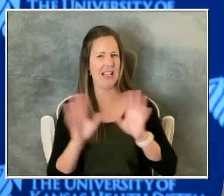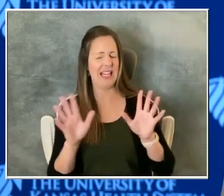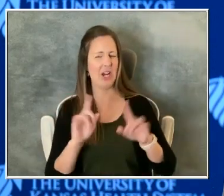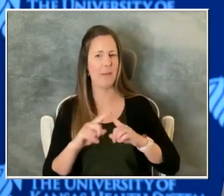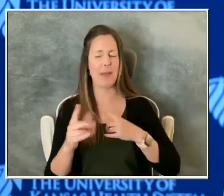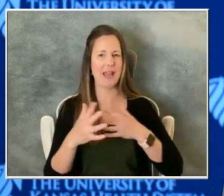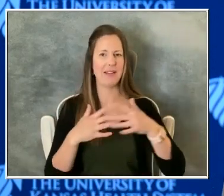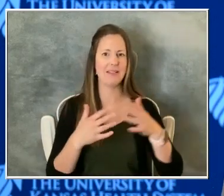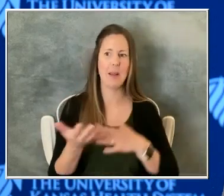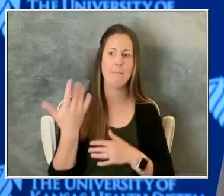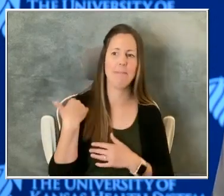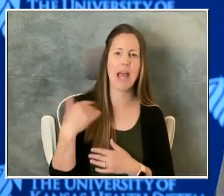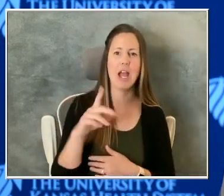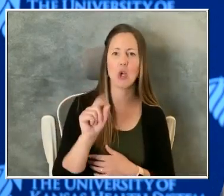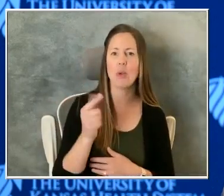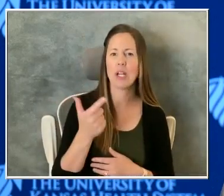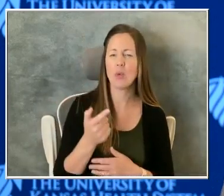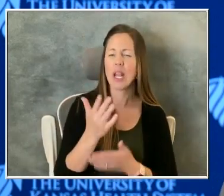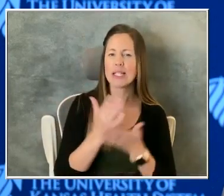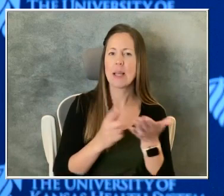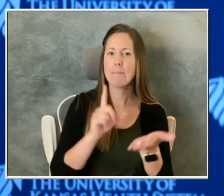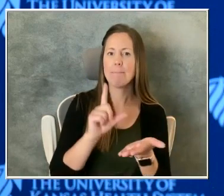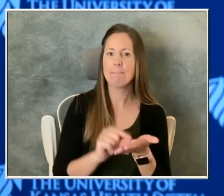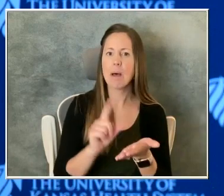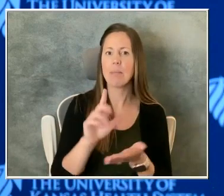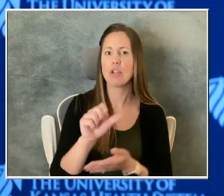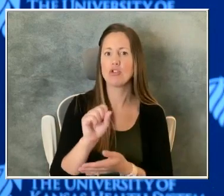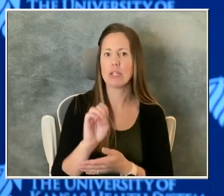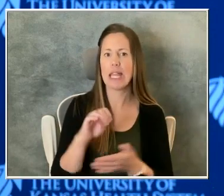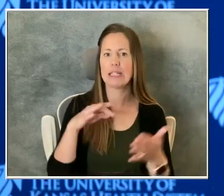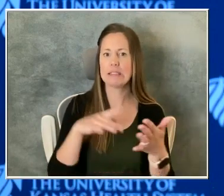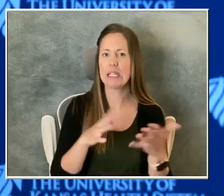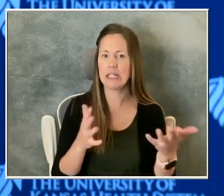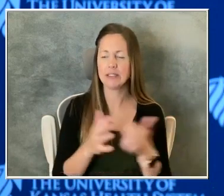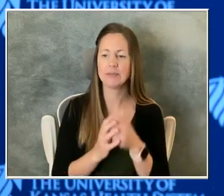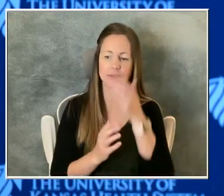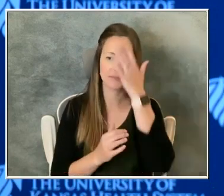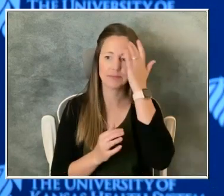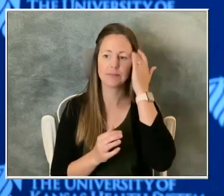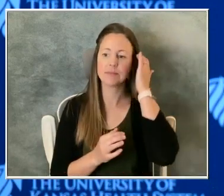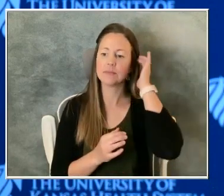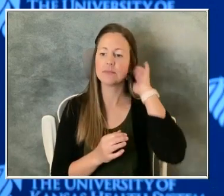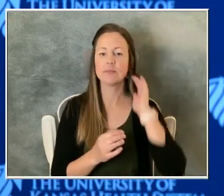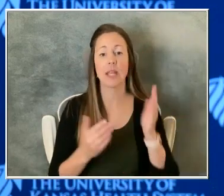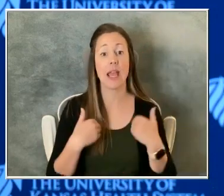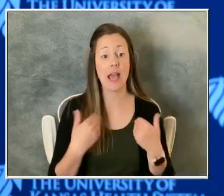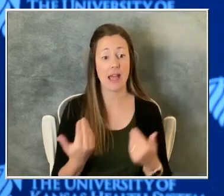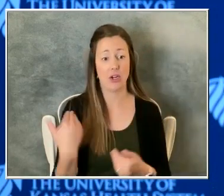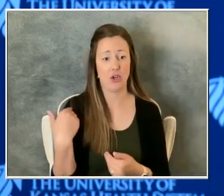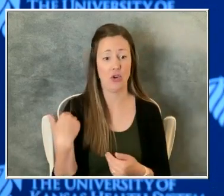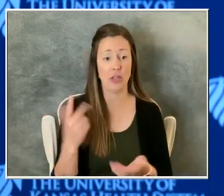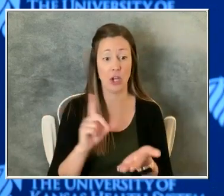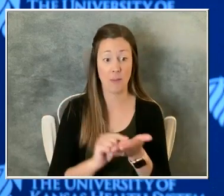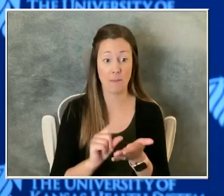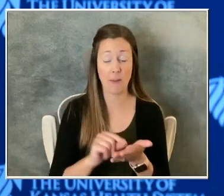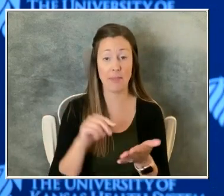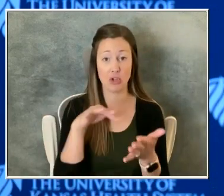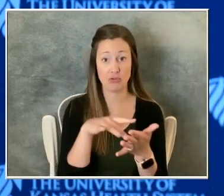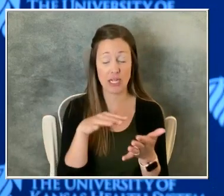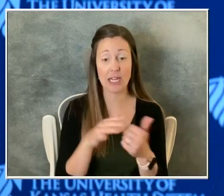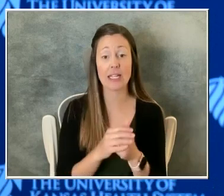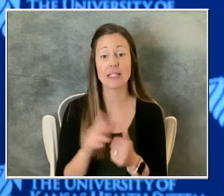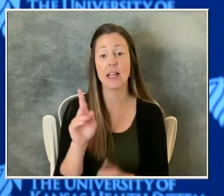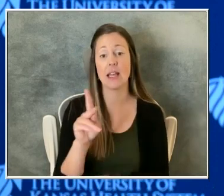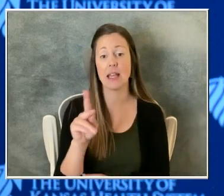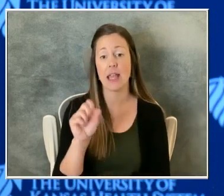there have been published case studies. There was an earlier published case study this year, case series in